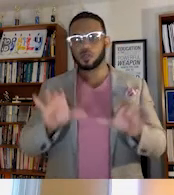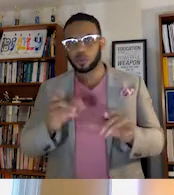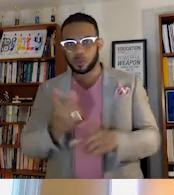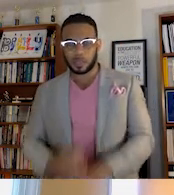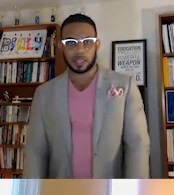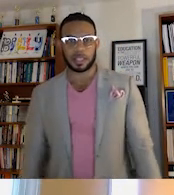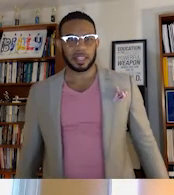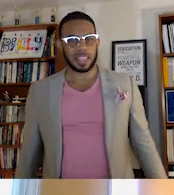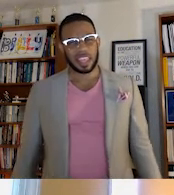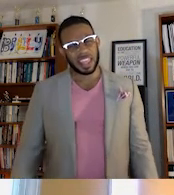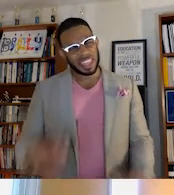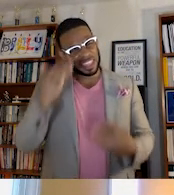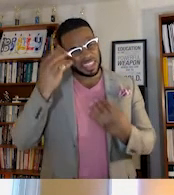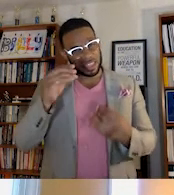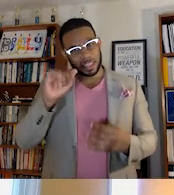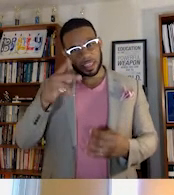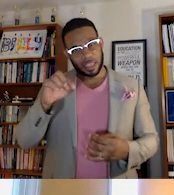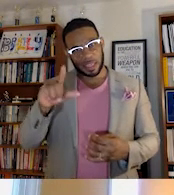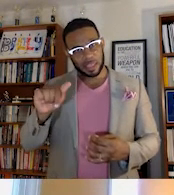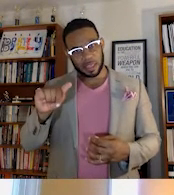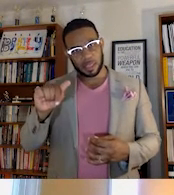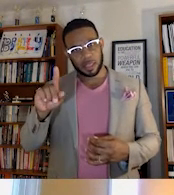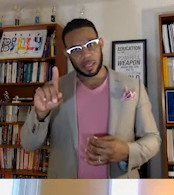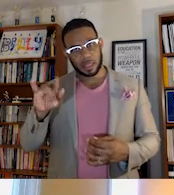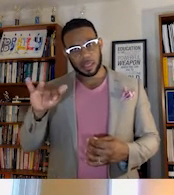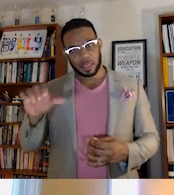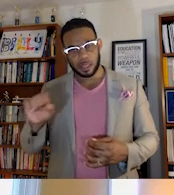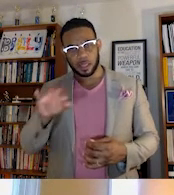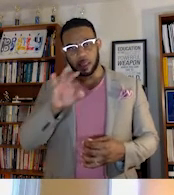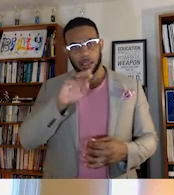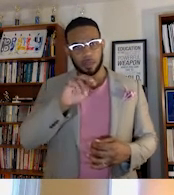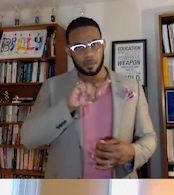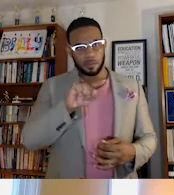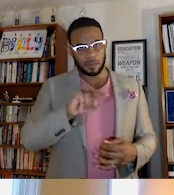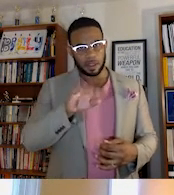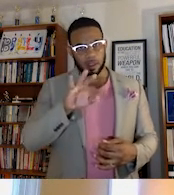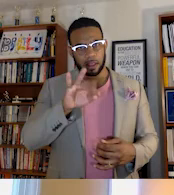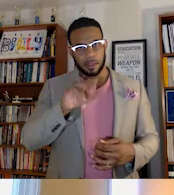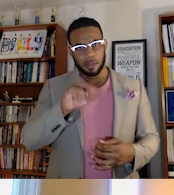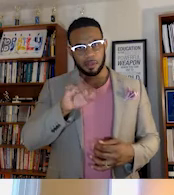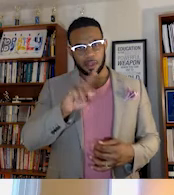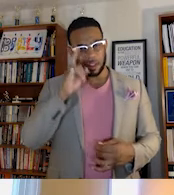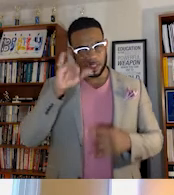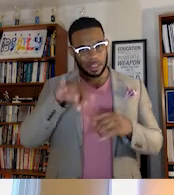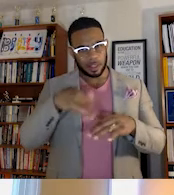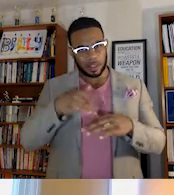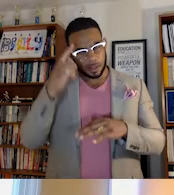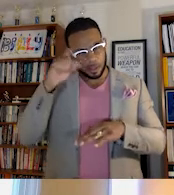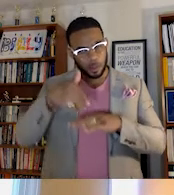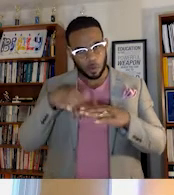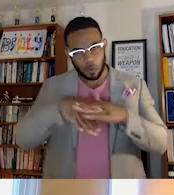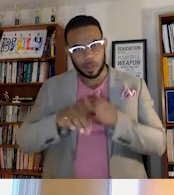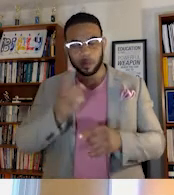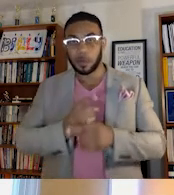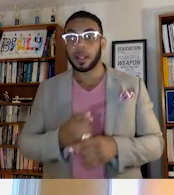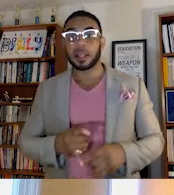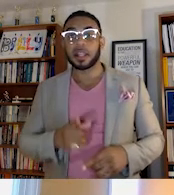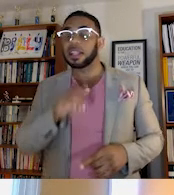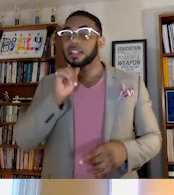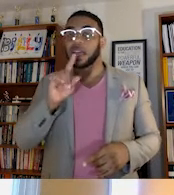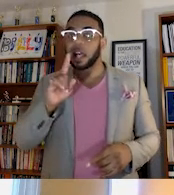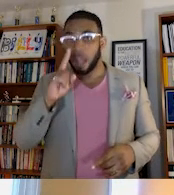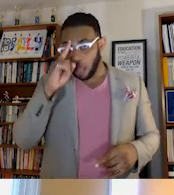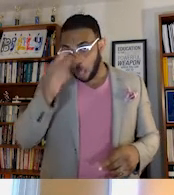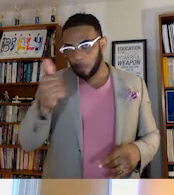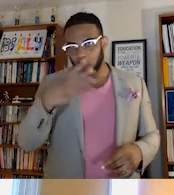right? Think of Angela Davis, think of Frantz Fanon, think of that sort of mentality when we're going into this, right? It's not